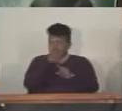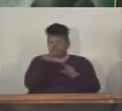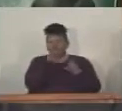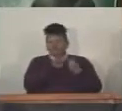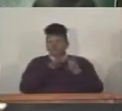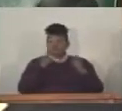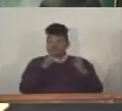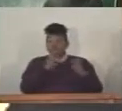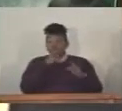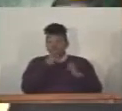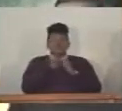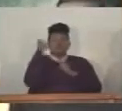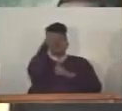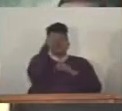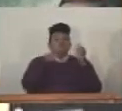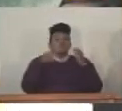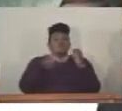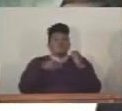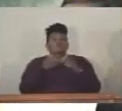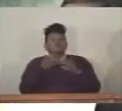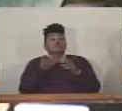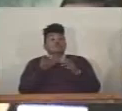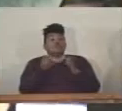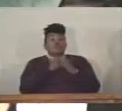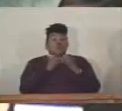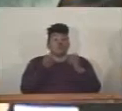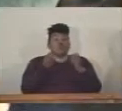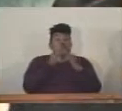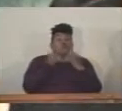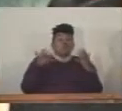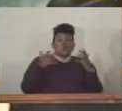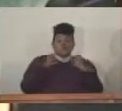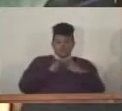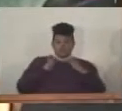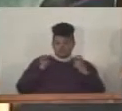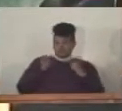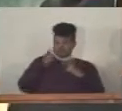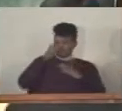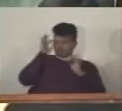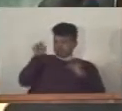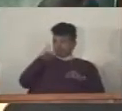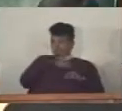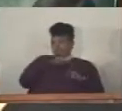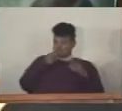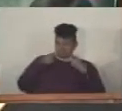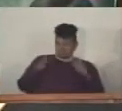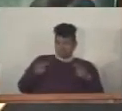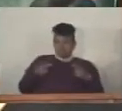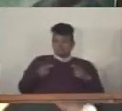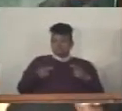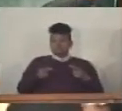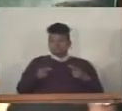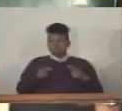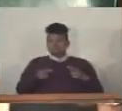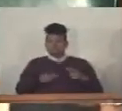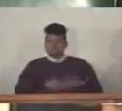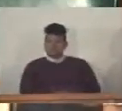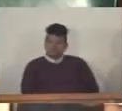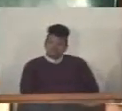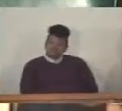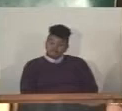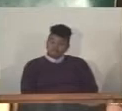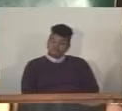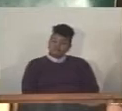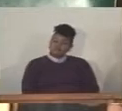bills placed before the Senate today are intended to have this effect. Mr. President, the bills are aimed, among